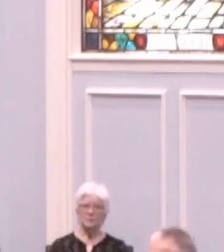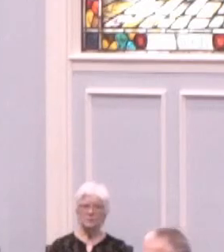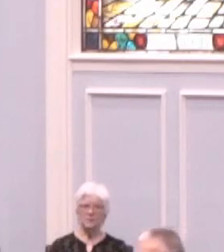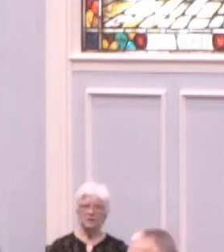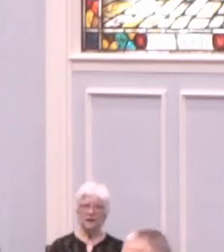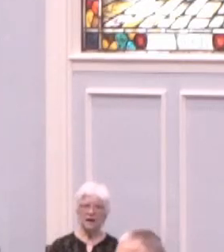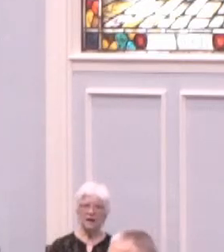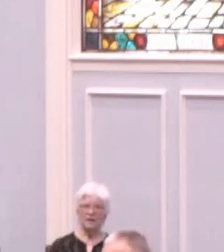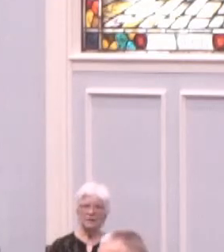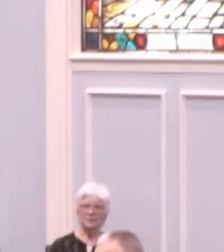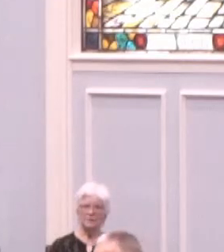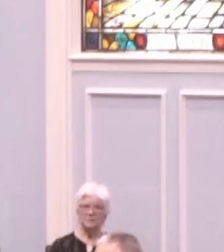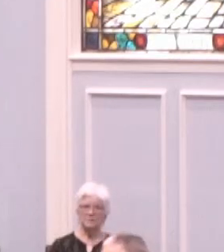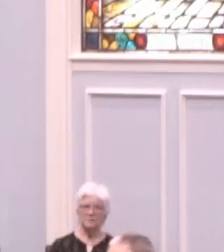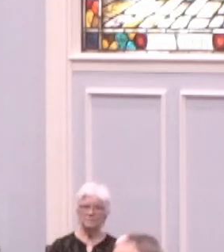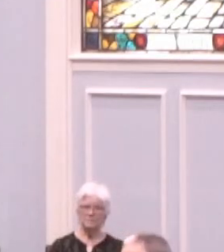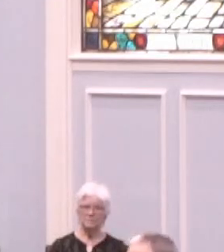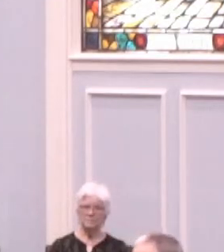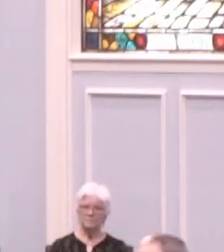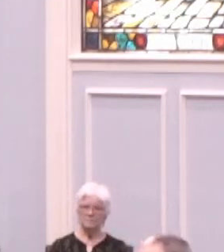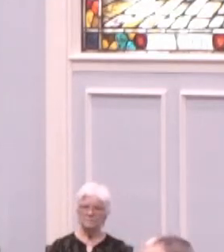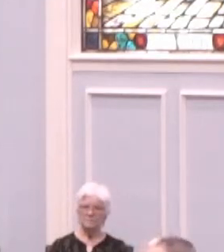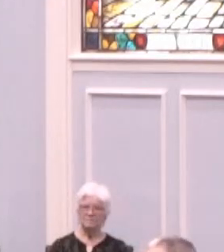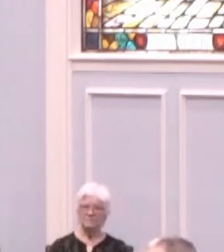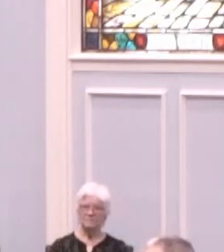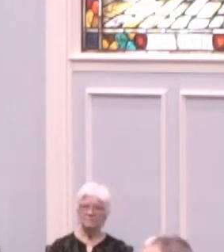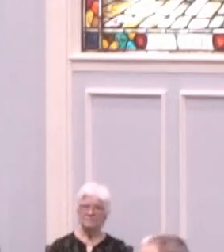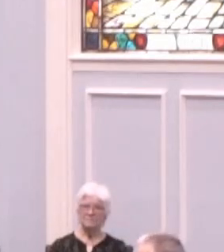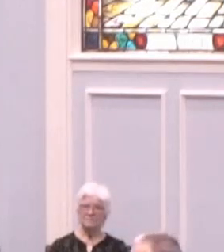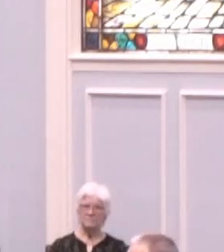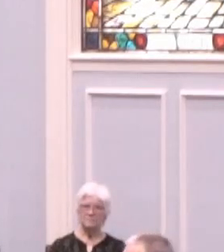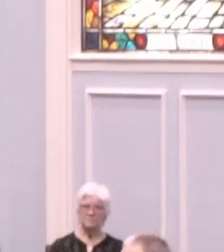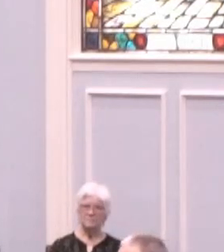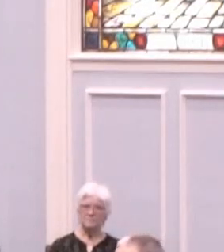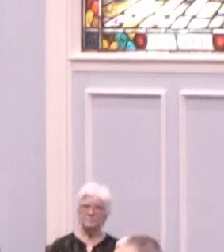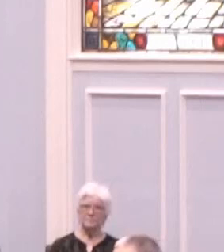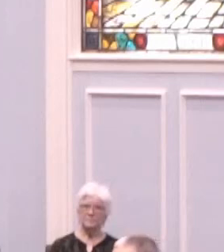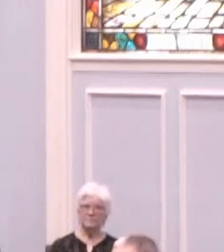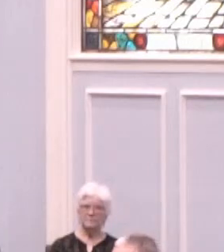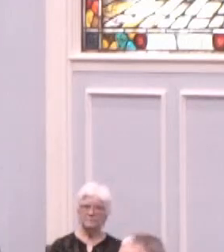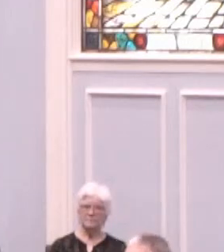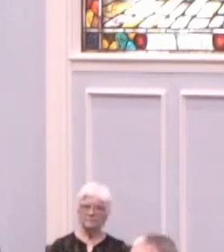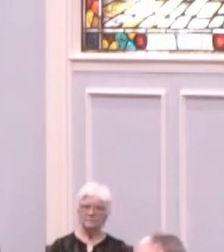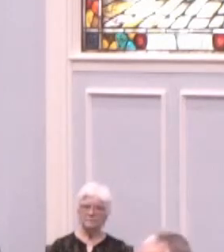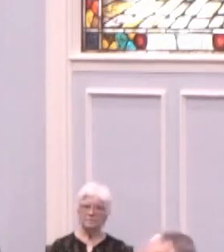to the big house, I'm moving, moving, moving.